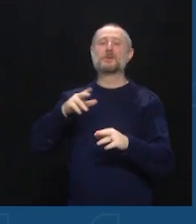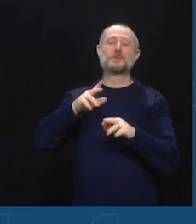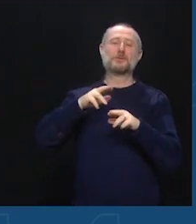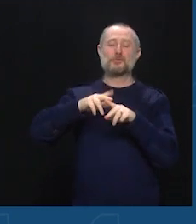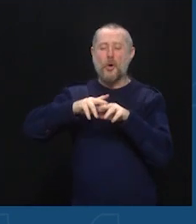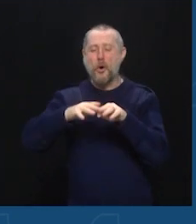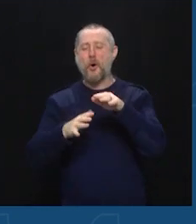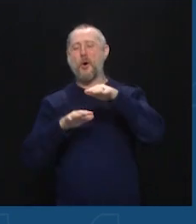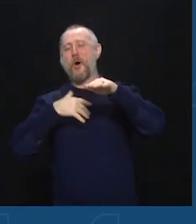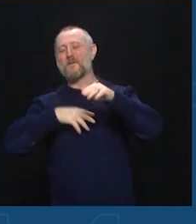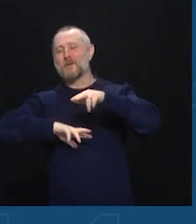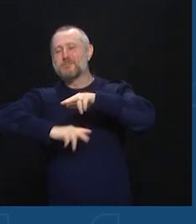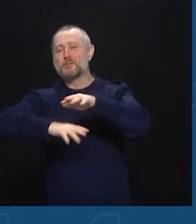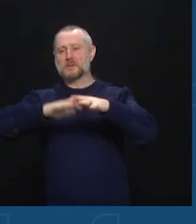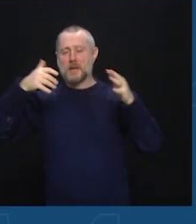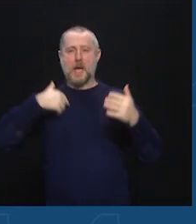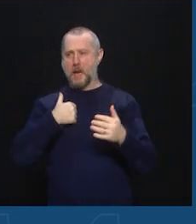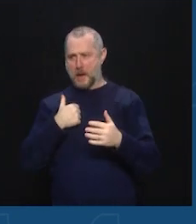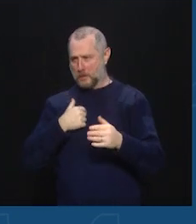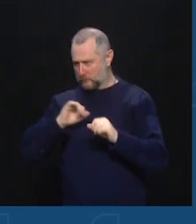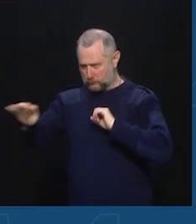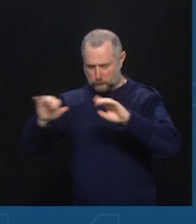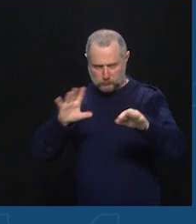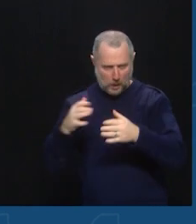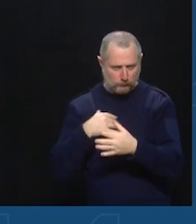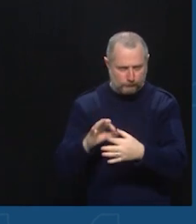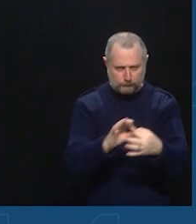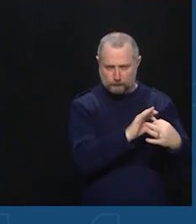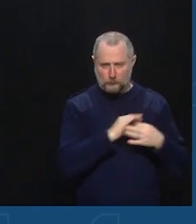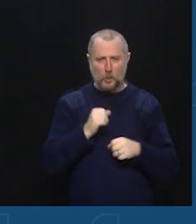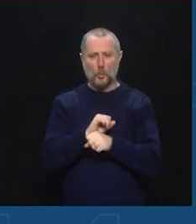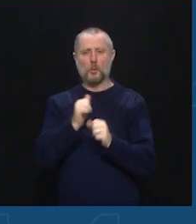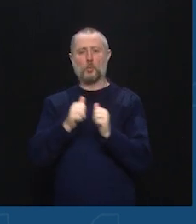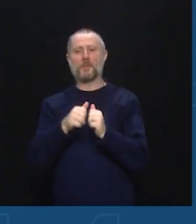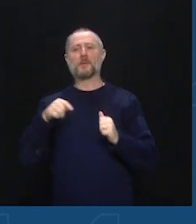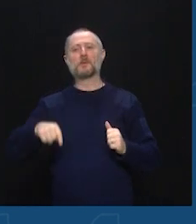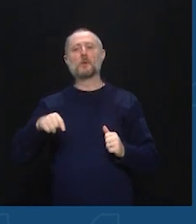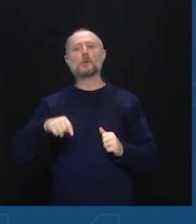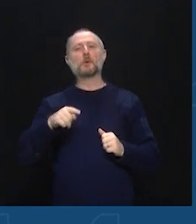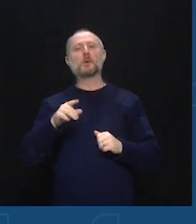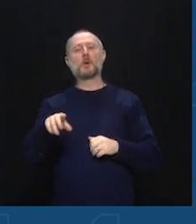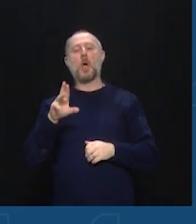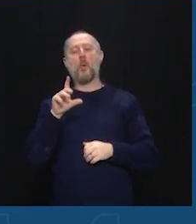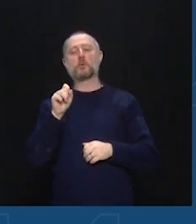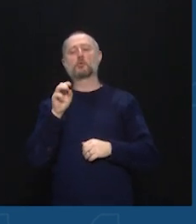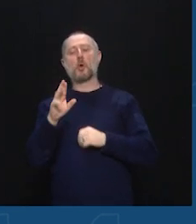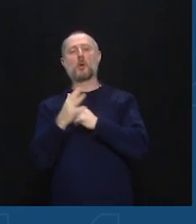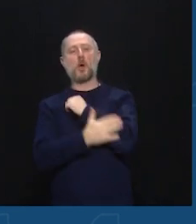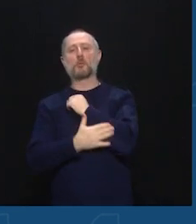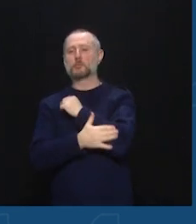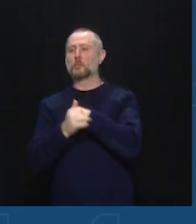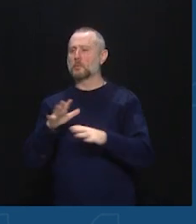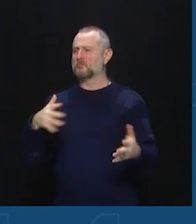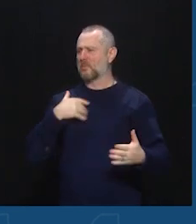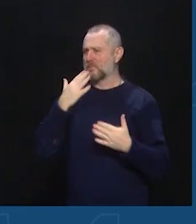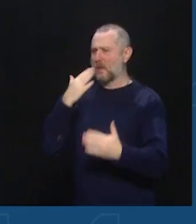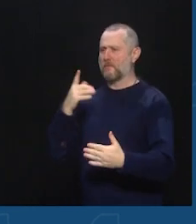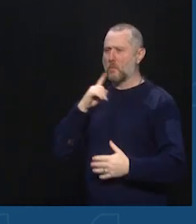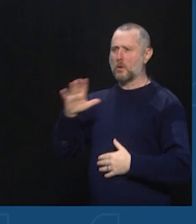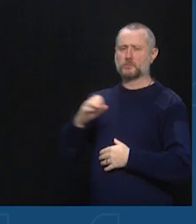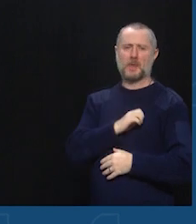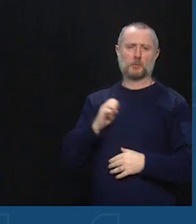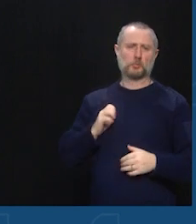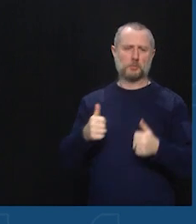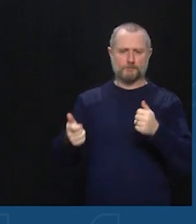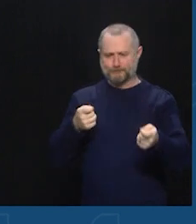days. We are embedded with the Ulster County team, and we appreciate the partnership of County Executive Ryan. The storm will